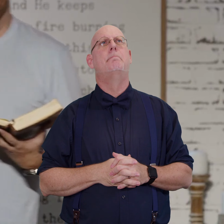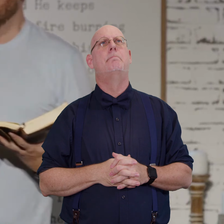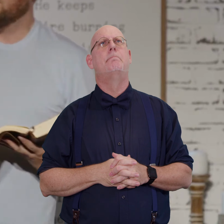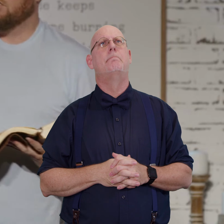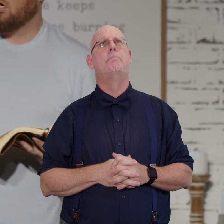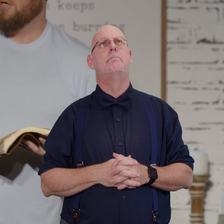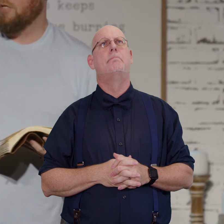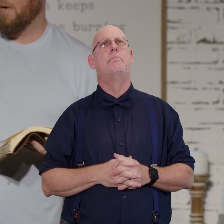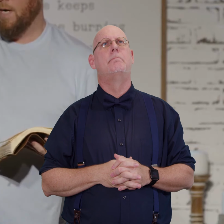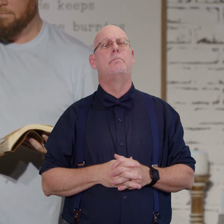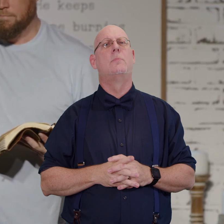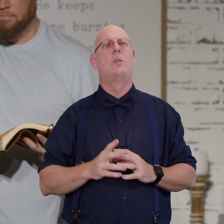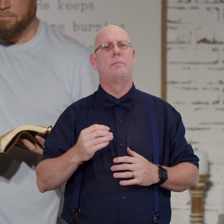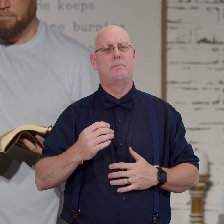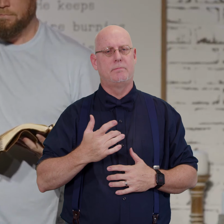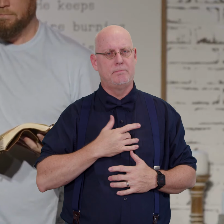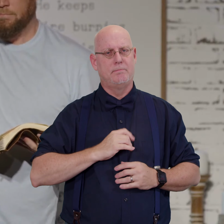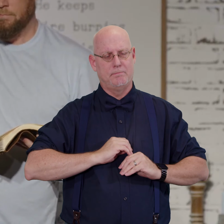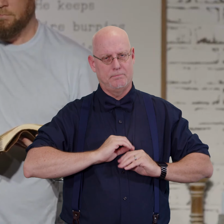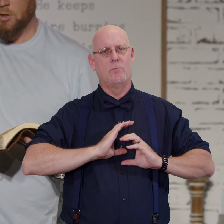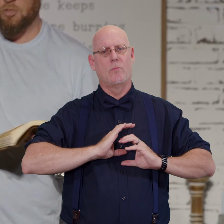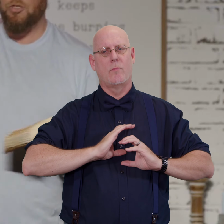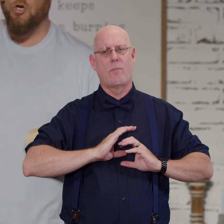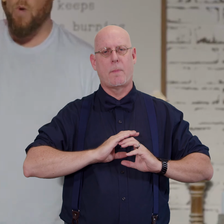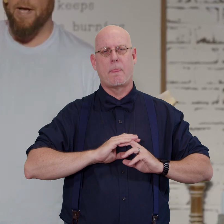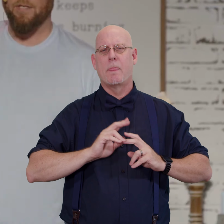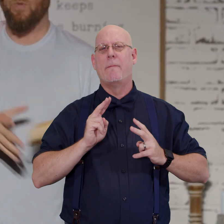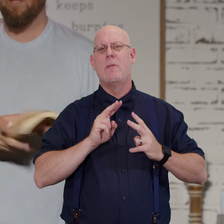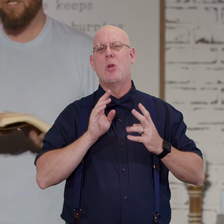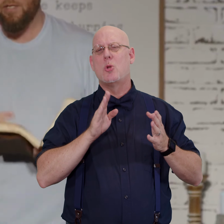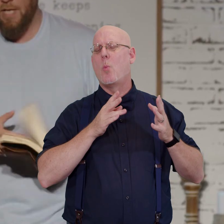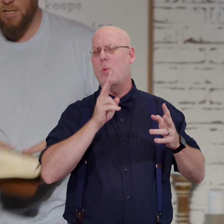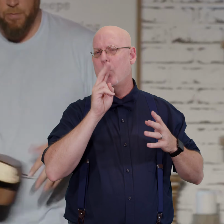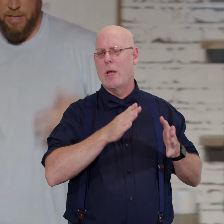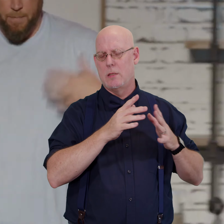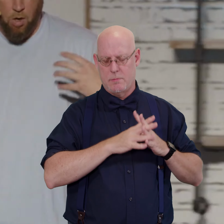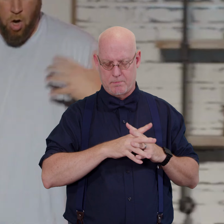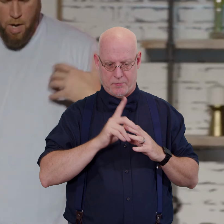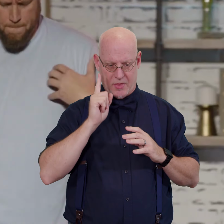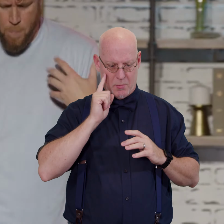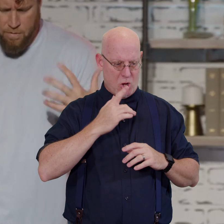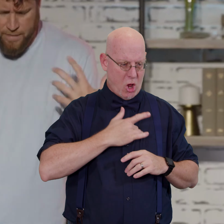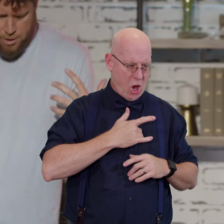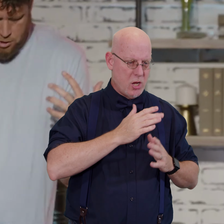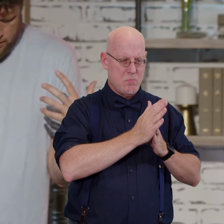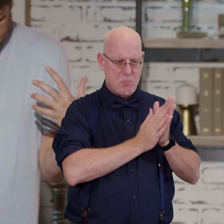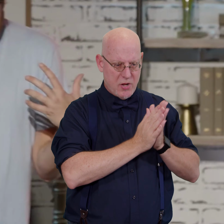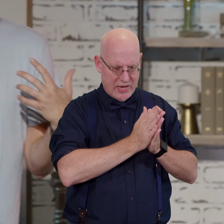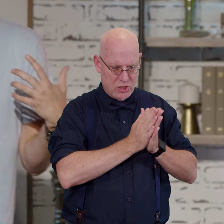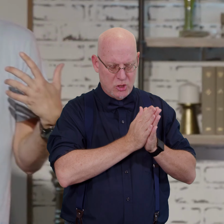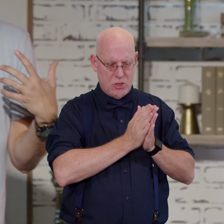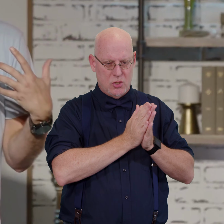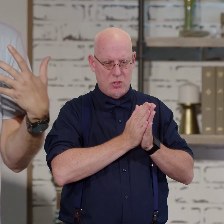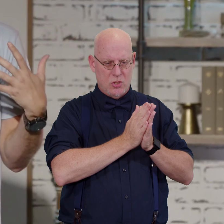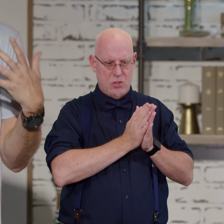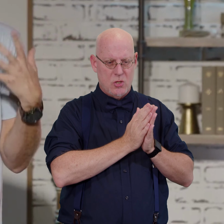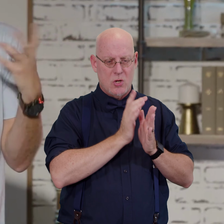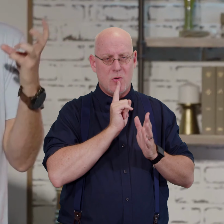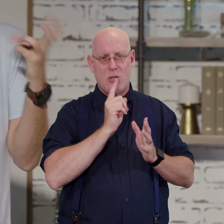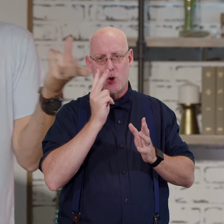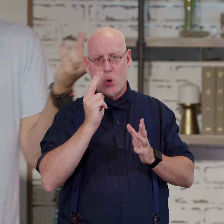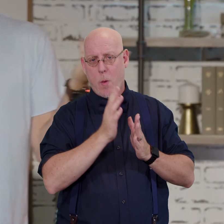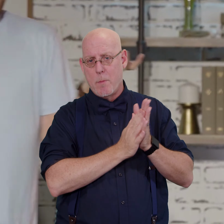what I was encouraged by. Because there's two ways, as we look at this text and we think about heart motivation, there are